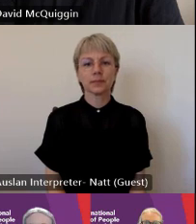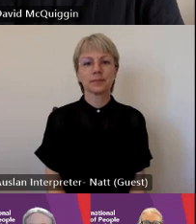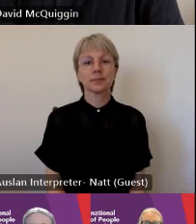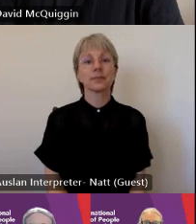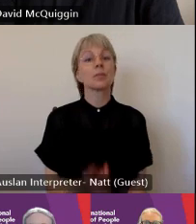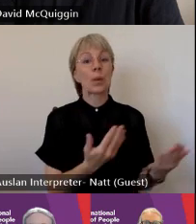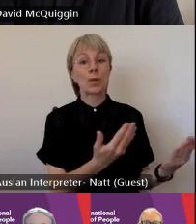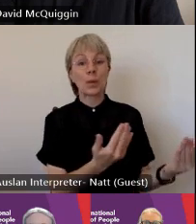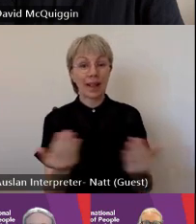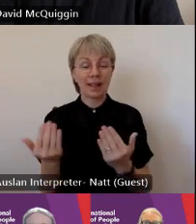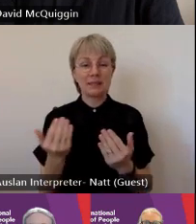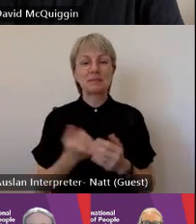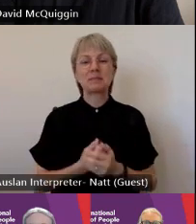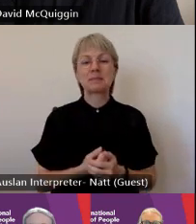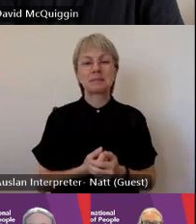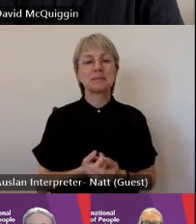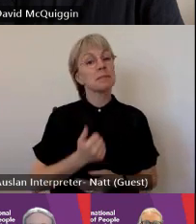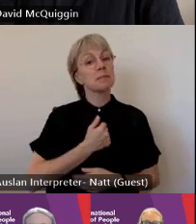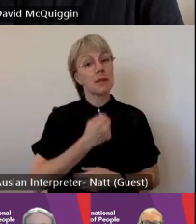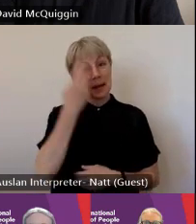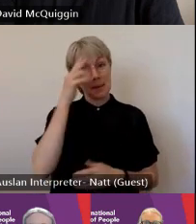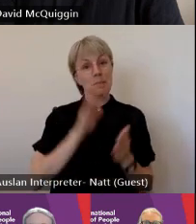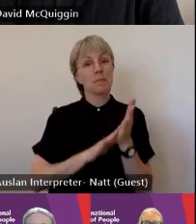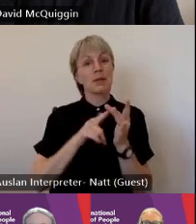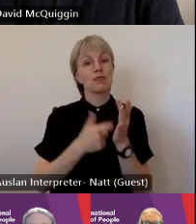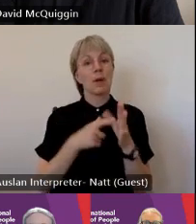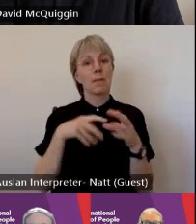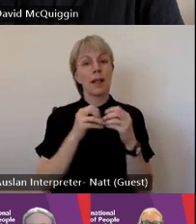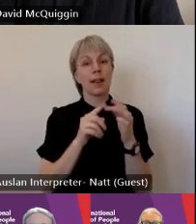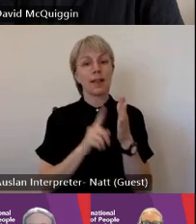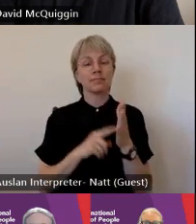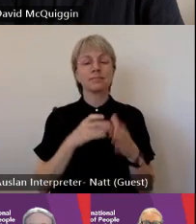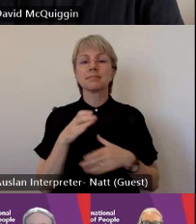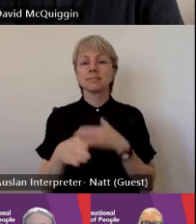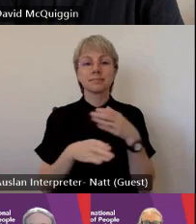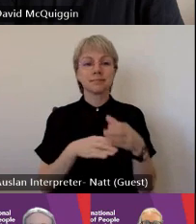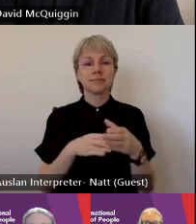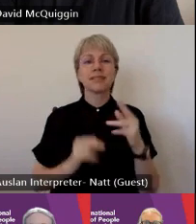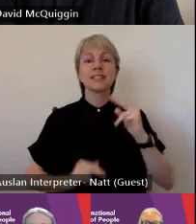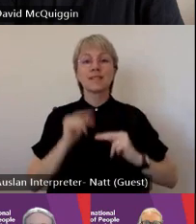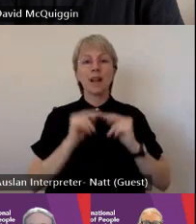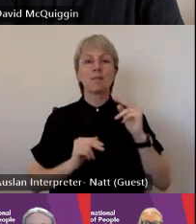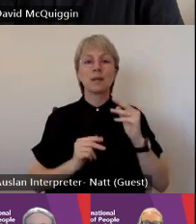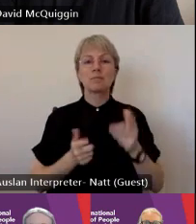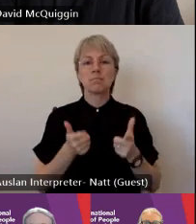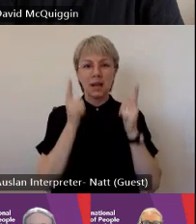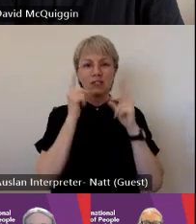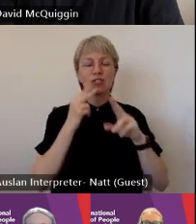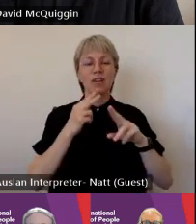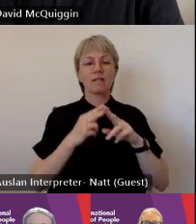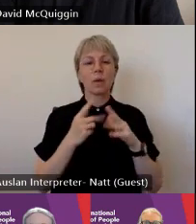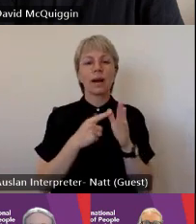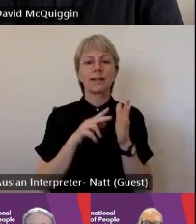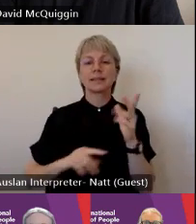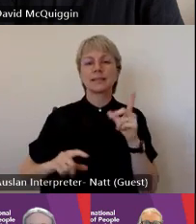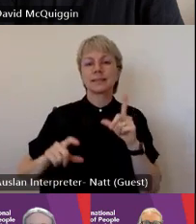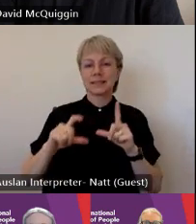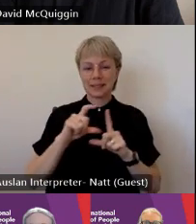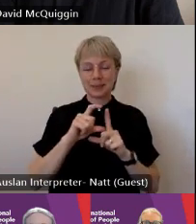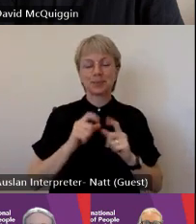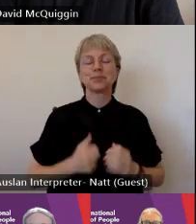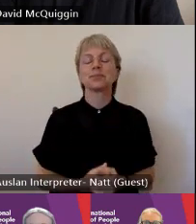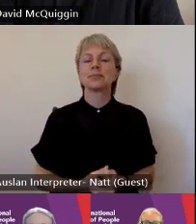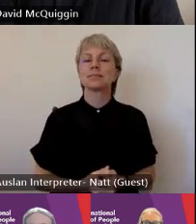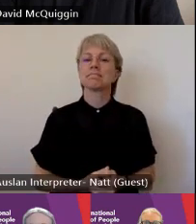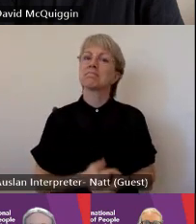everyone. My name is Mirabelle Mowat-Smith. I am the Acting Member Development Manager at Australian Network on Disability, and it's my absolute